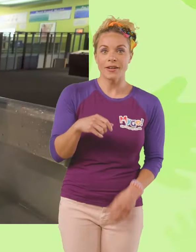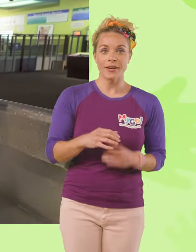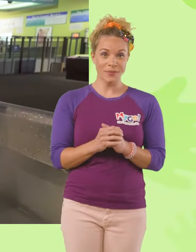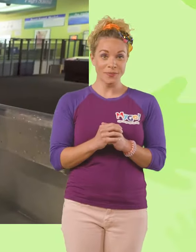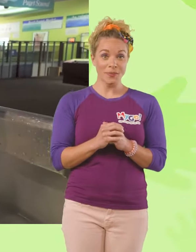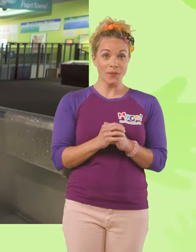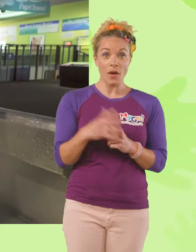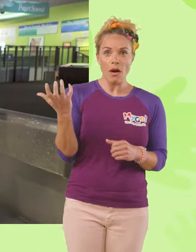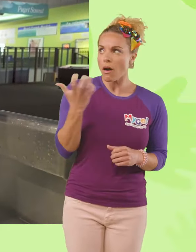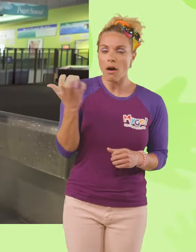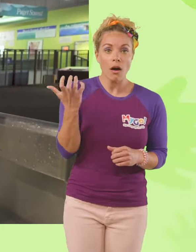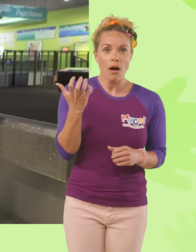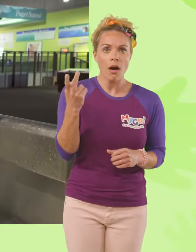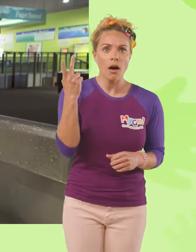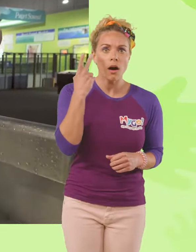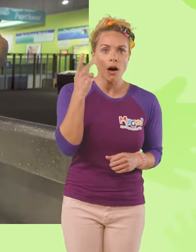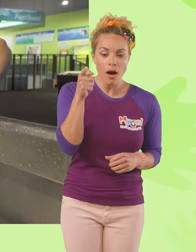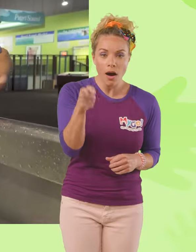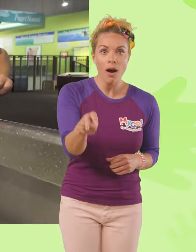Whoa, look.